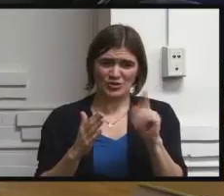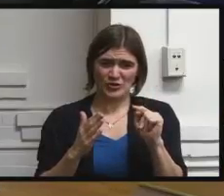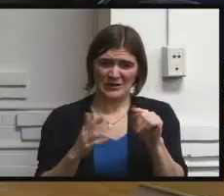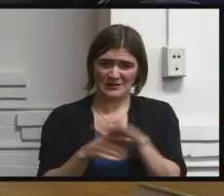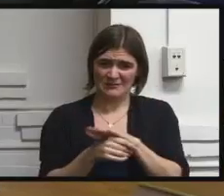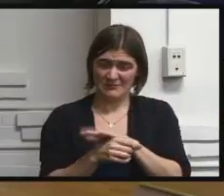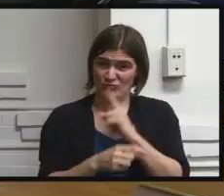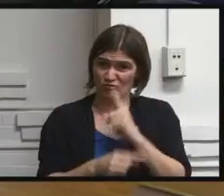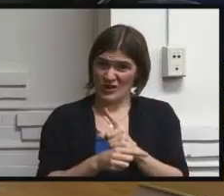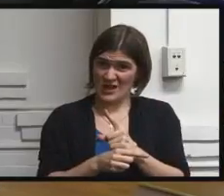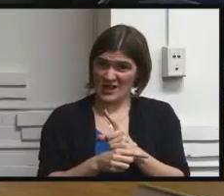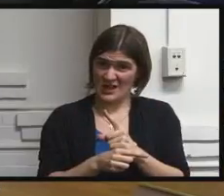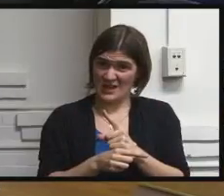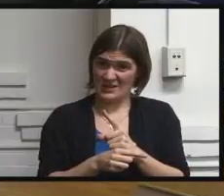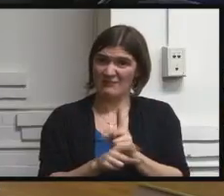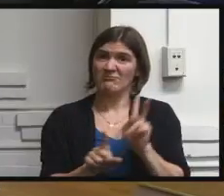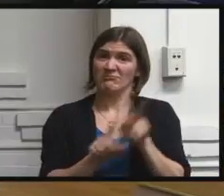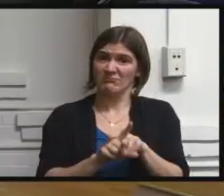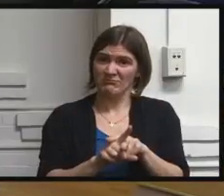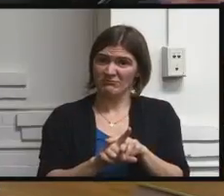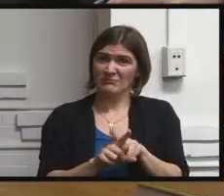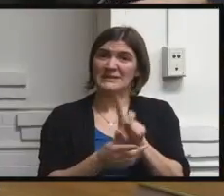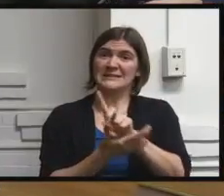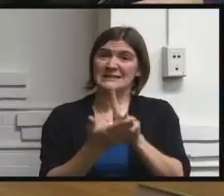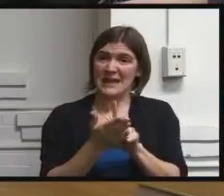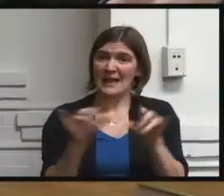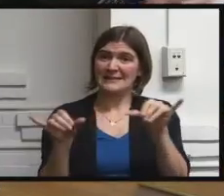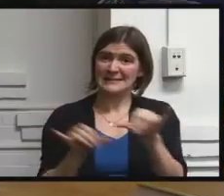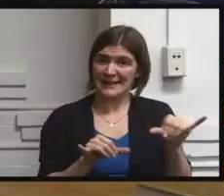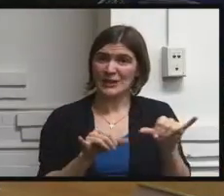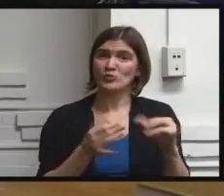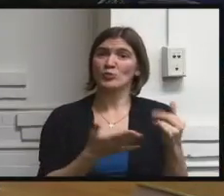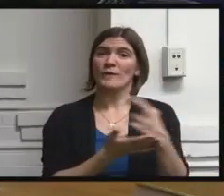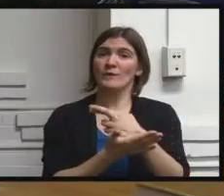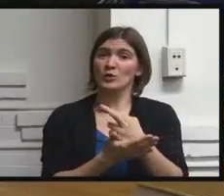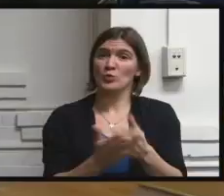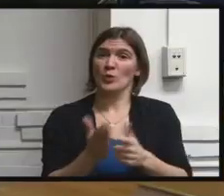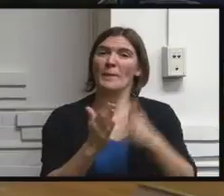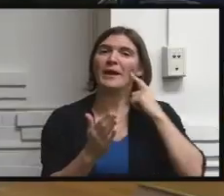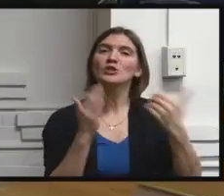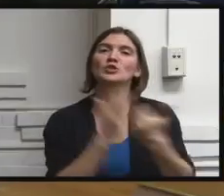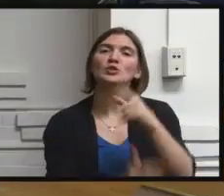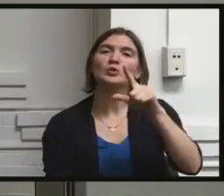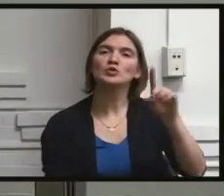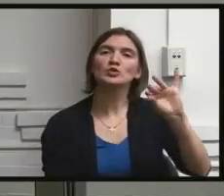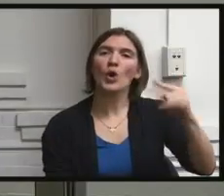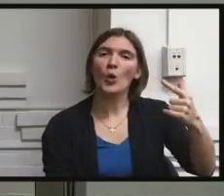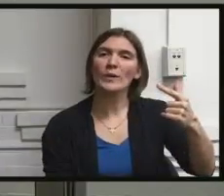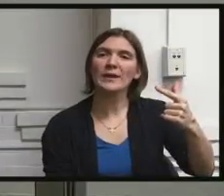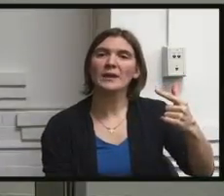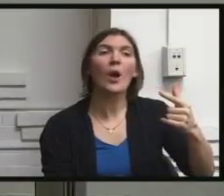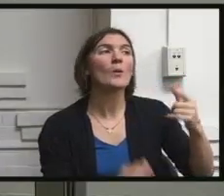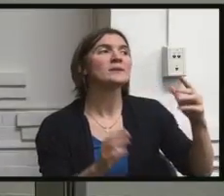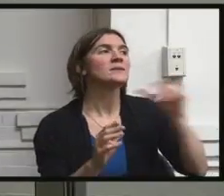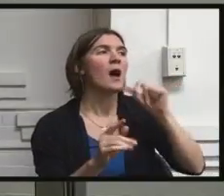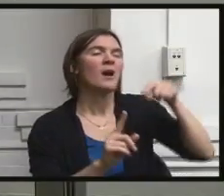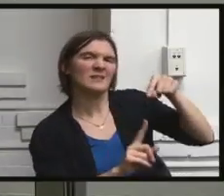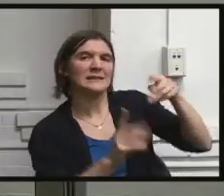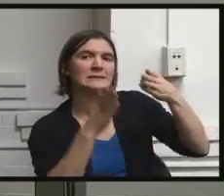that has design review standards now with our new zoning ordinance? It's a bit broader than that. Okay,